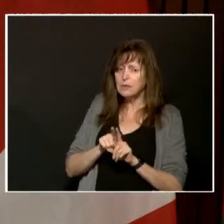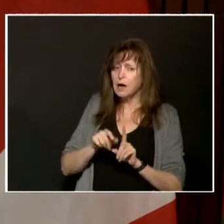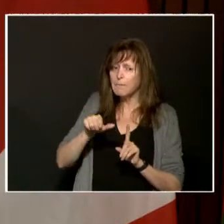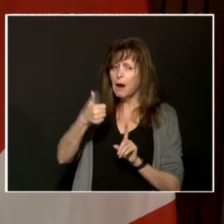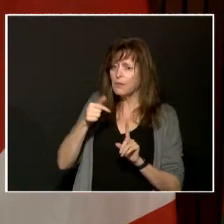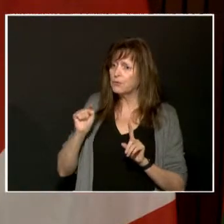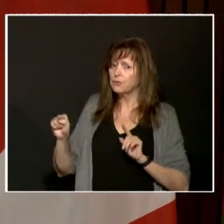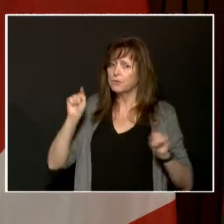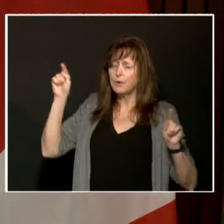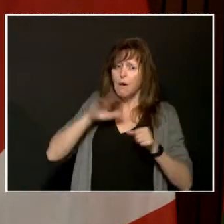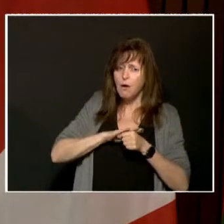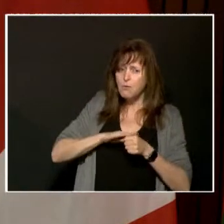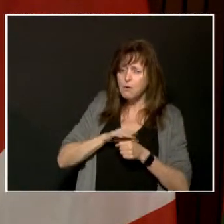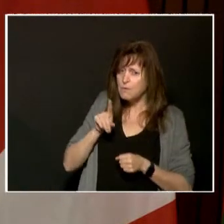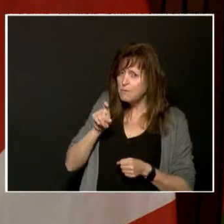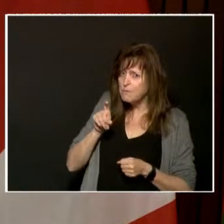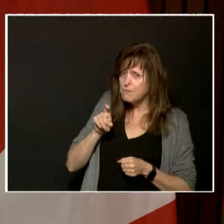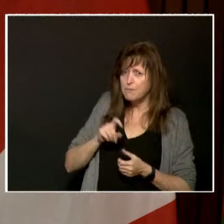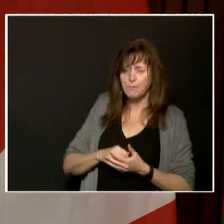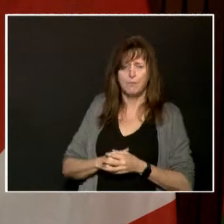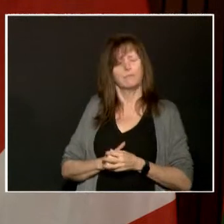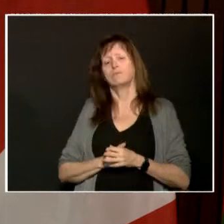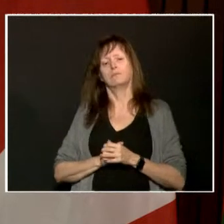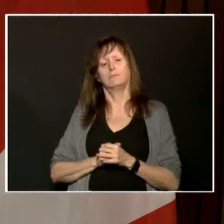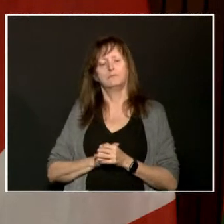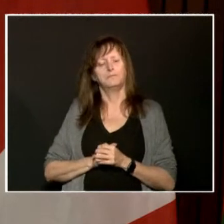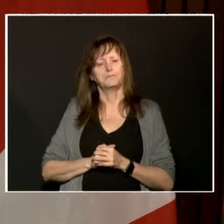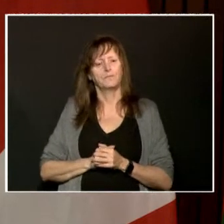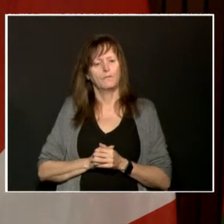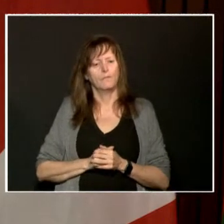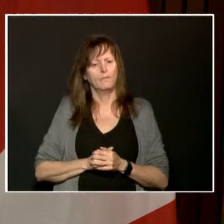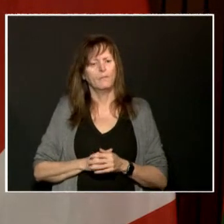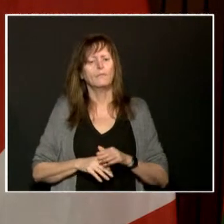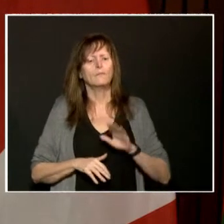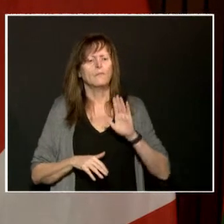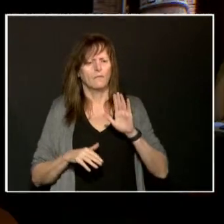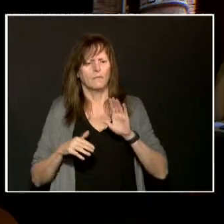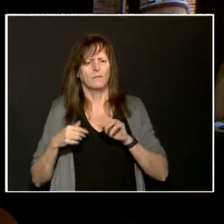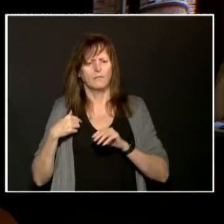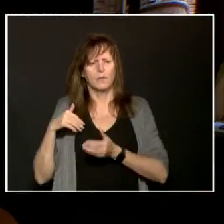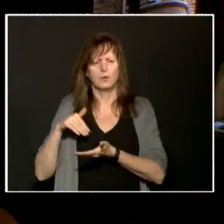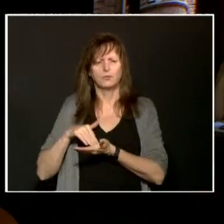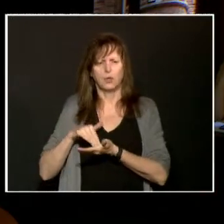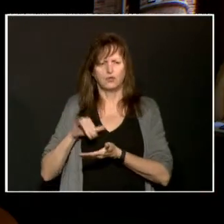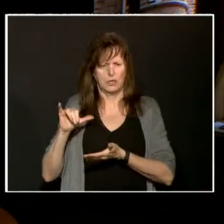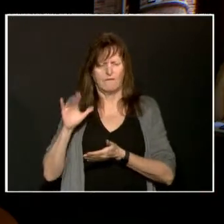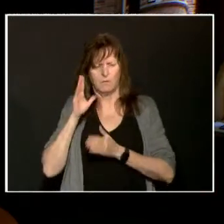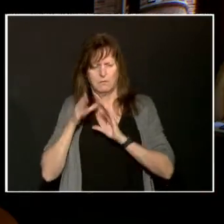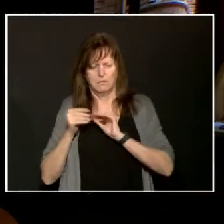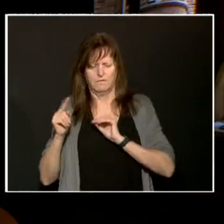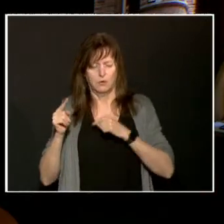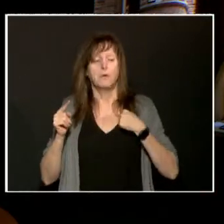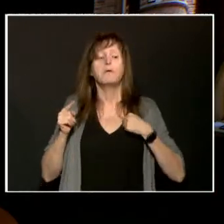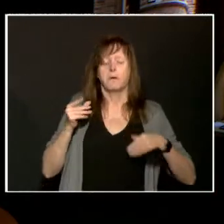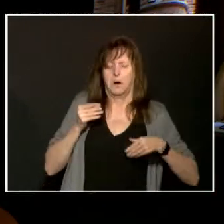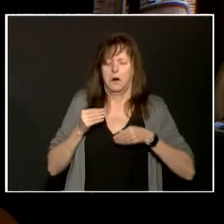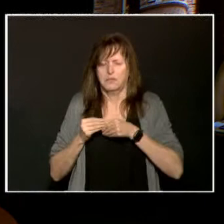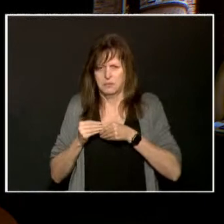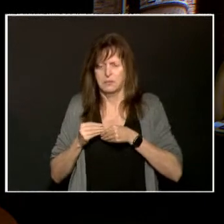Well, I might let Dr. Yaffe answer that first, and then I'll come in after if there's an opportunity.